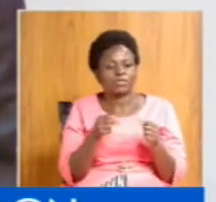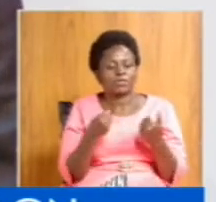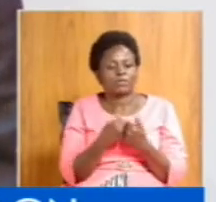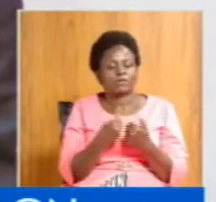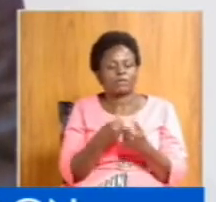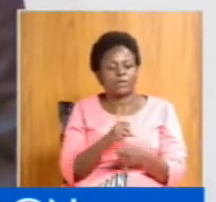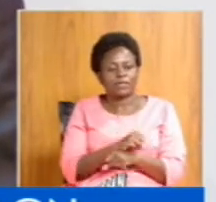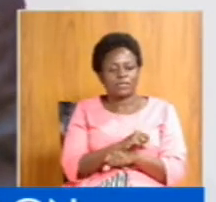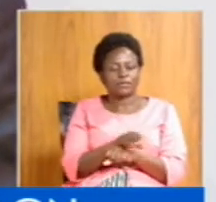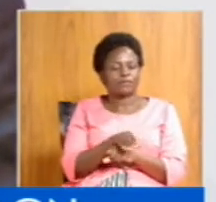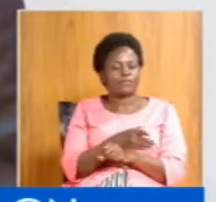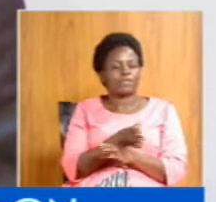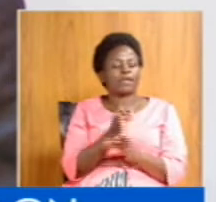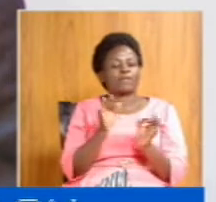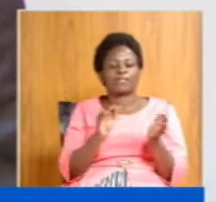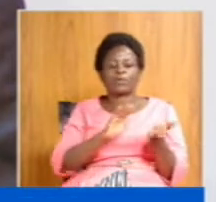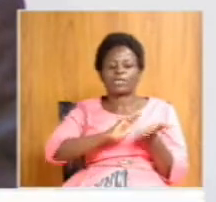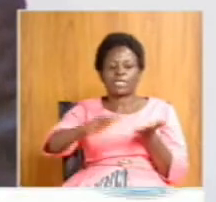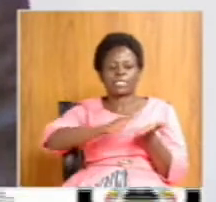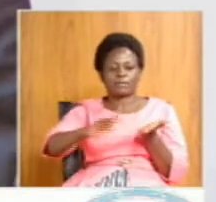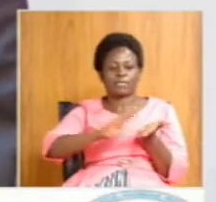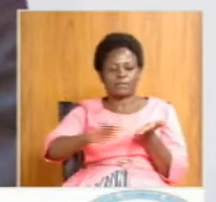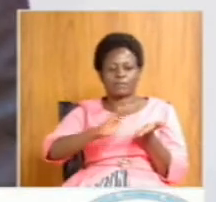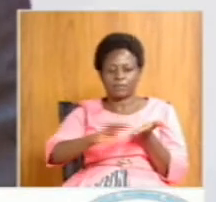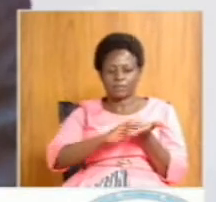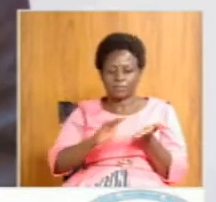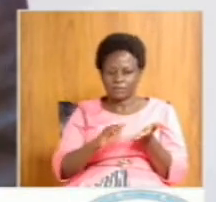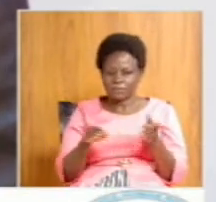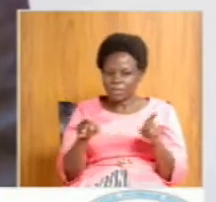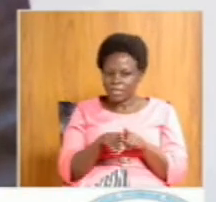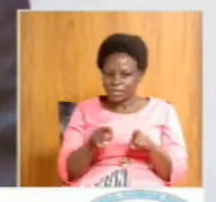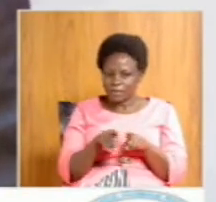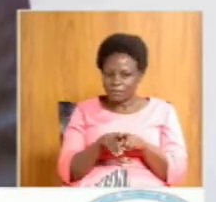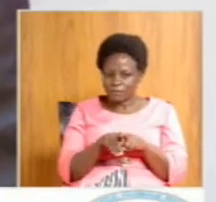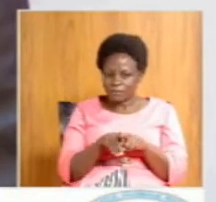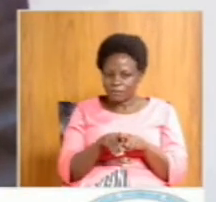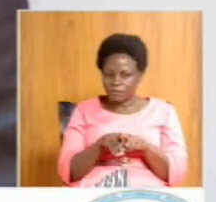COVID-19 everything was exempted we also